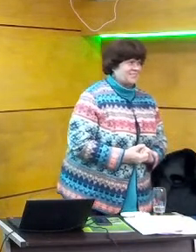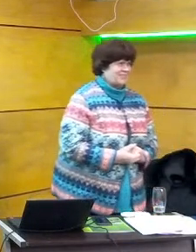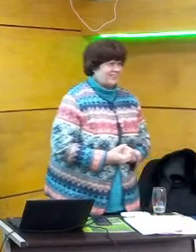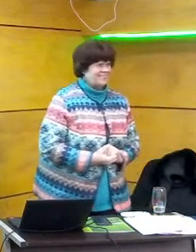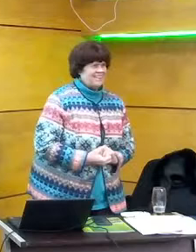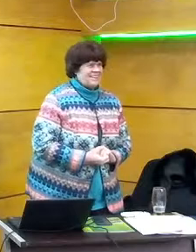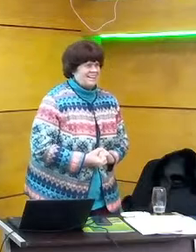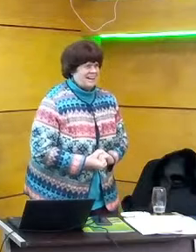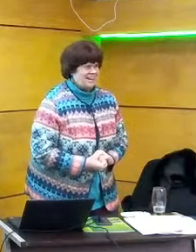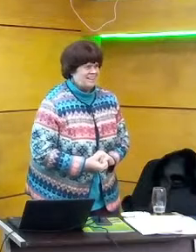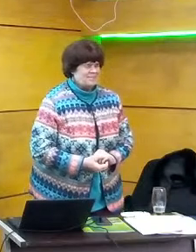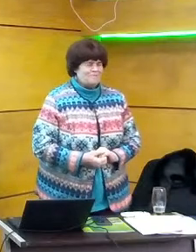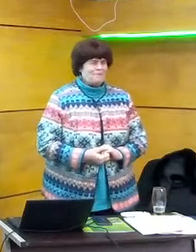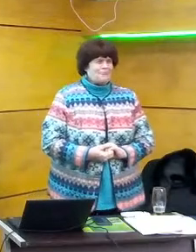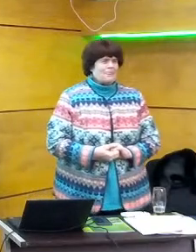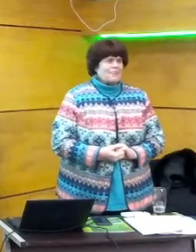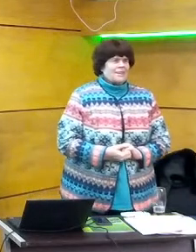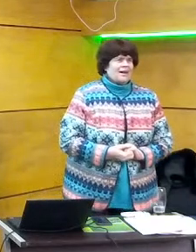students as well.